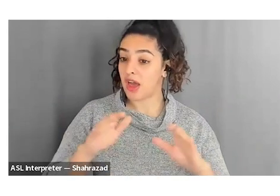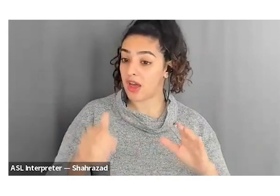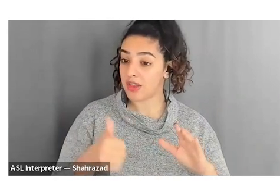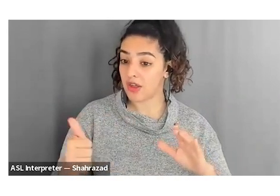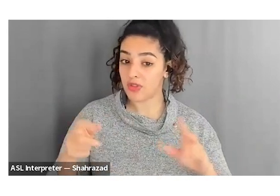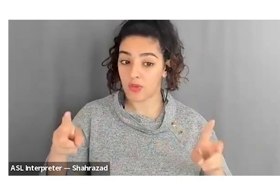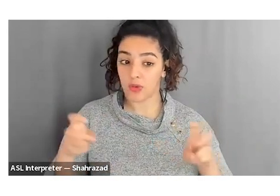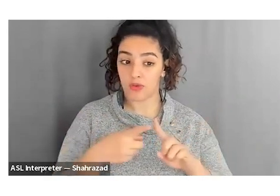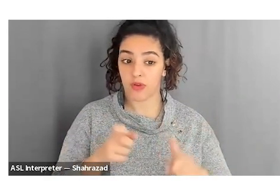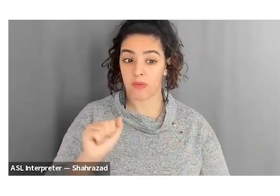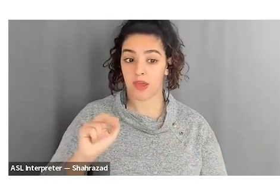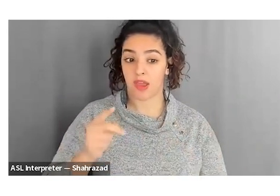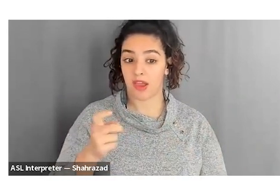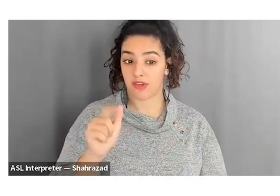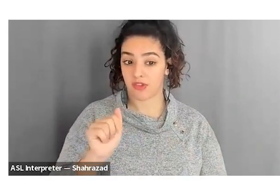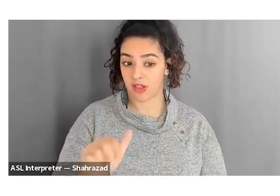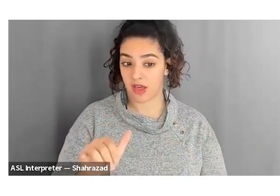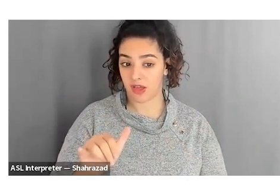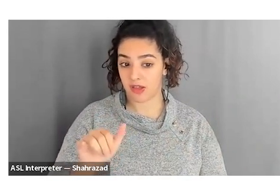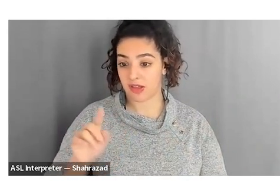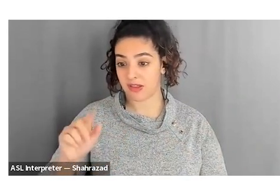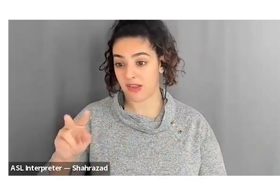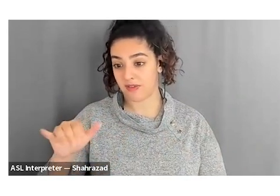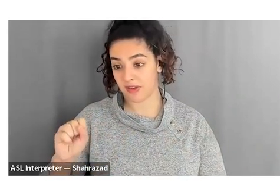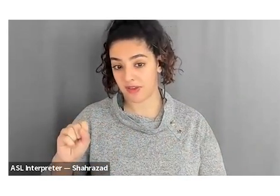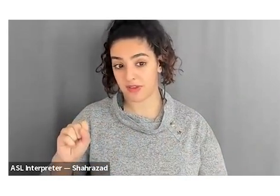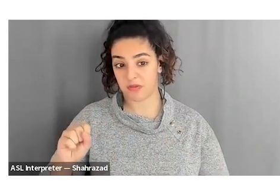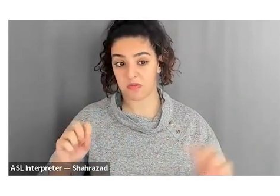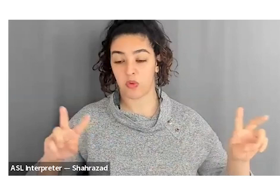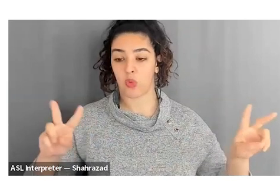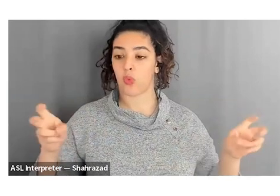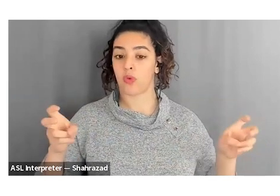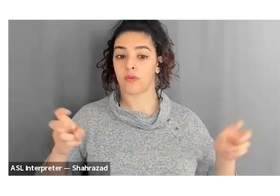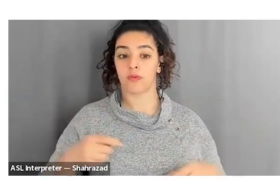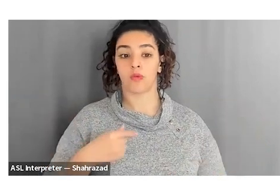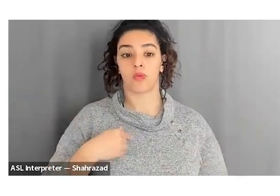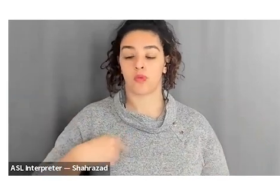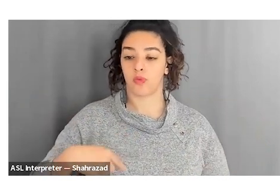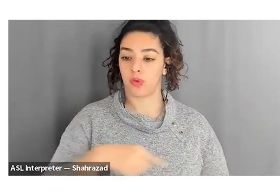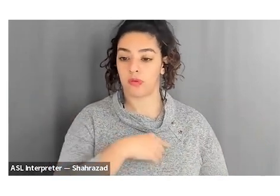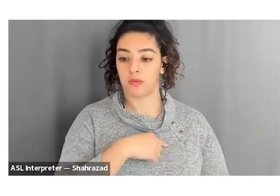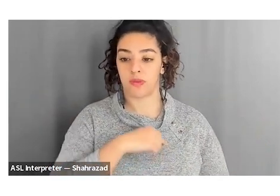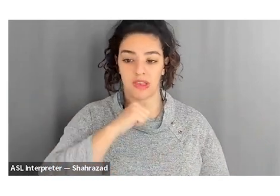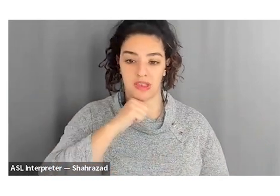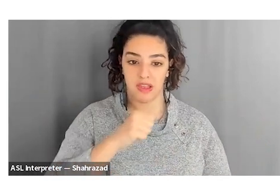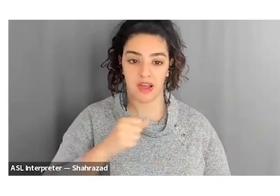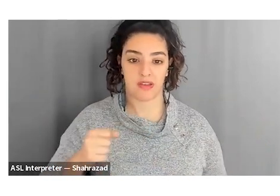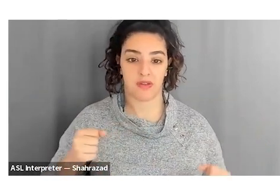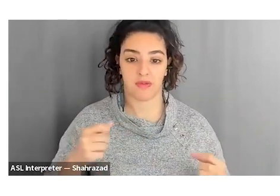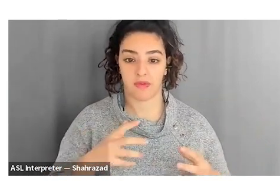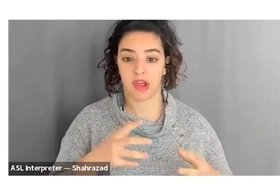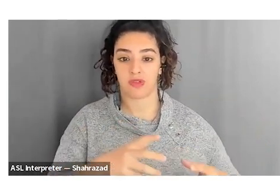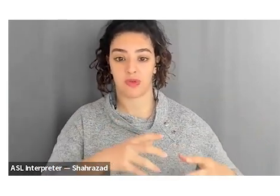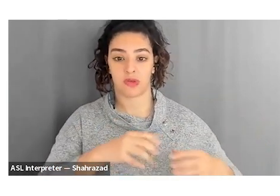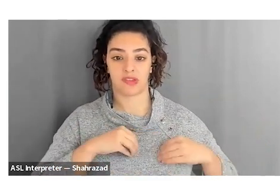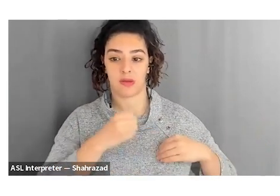the quote is, open quote, we are not afraid to adopt a revolutionary start. If indeed we wish